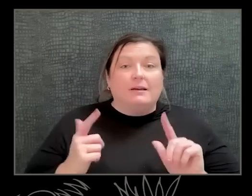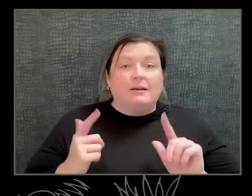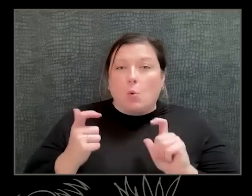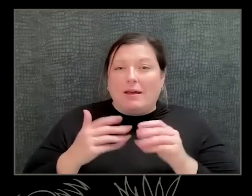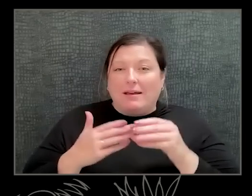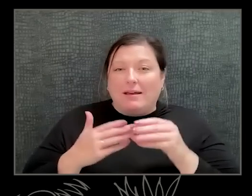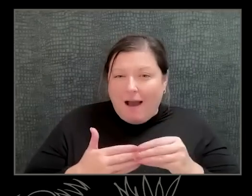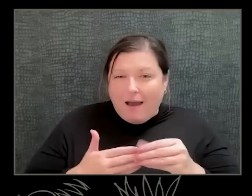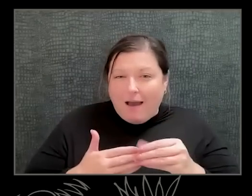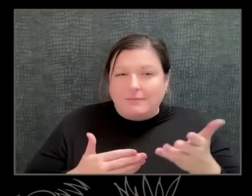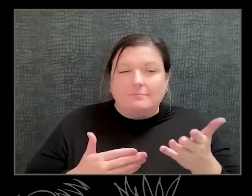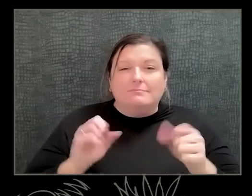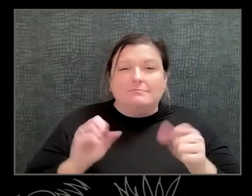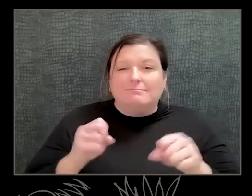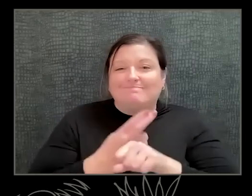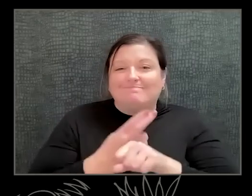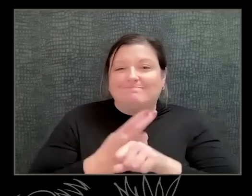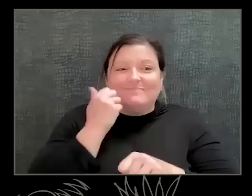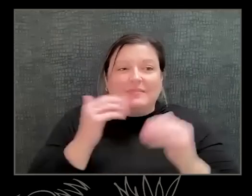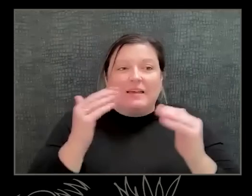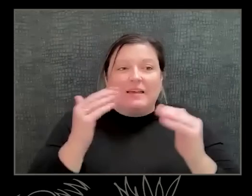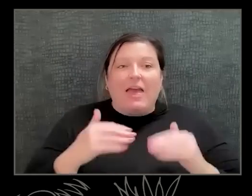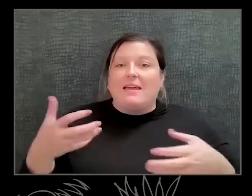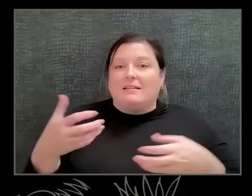a summary and wrap up for takeaways.